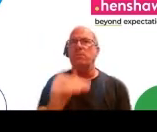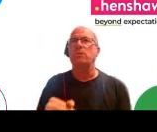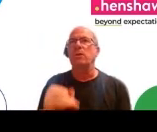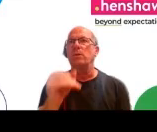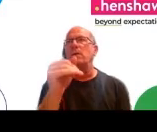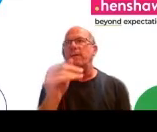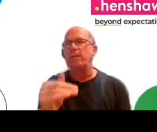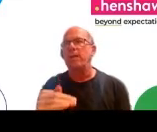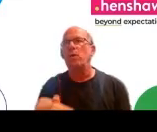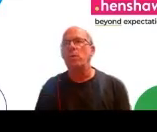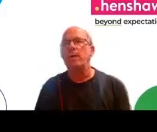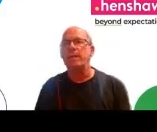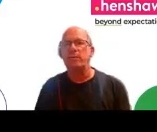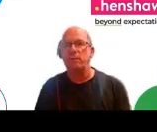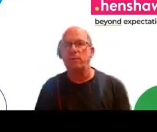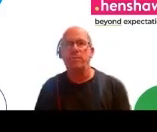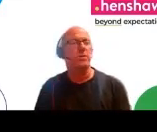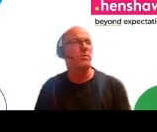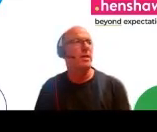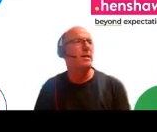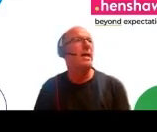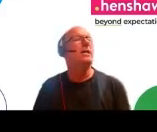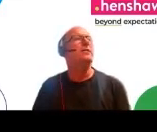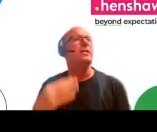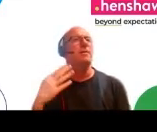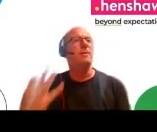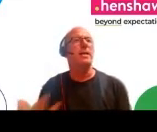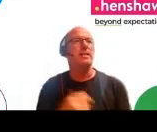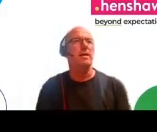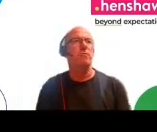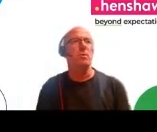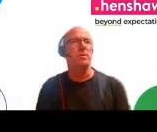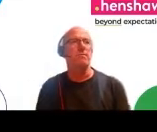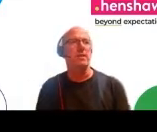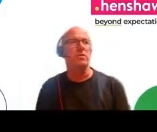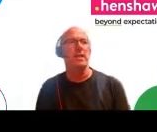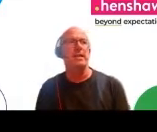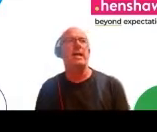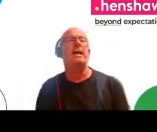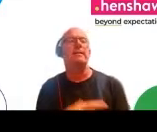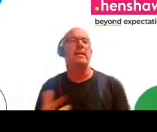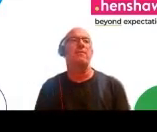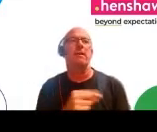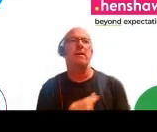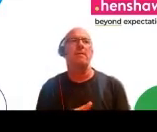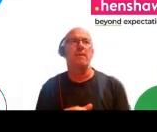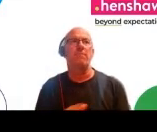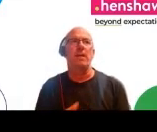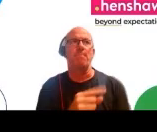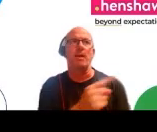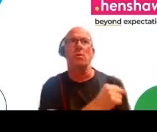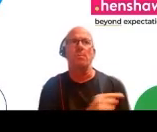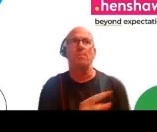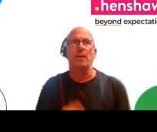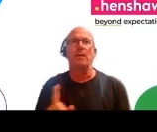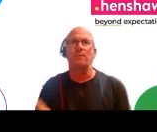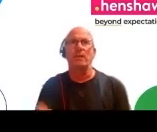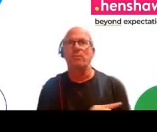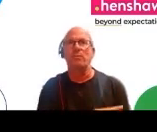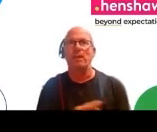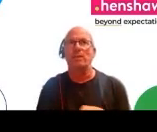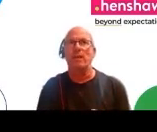gesture to navigate all the way down to the bottom of the screen to give me an idea of what was on that screen, and then I'd click back